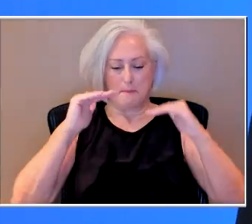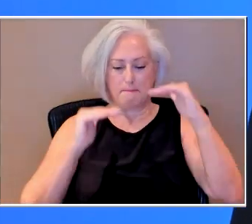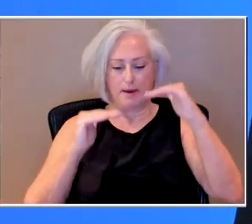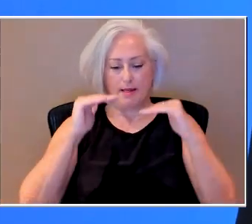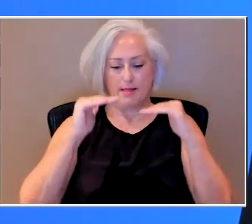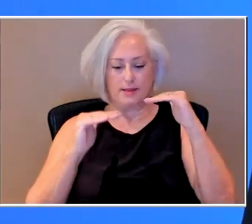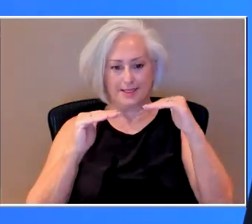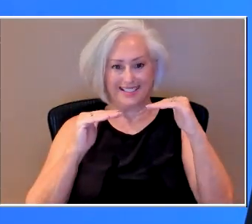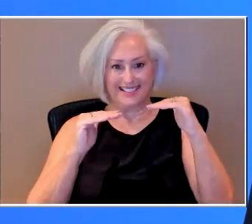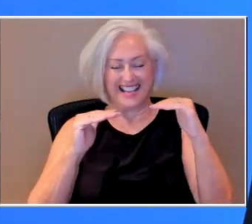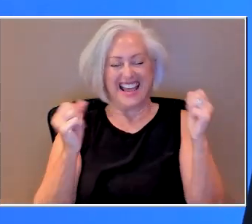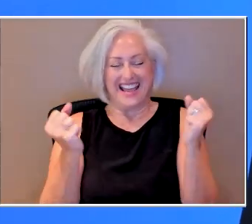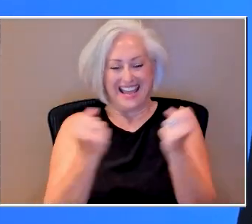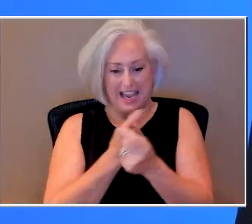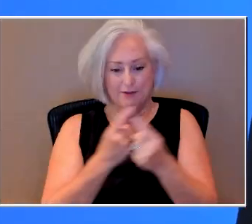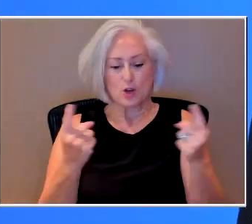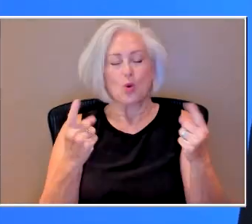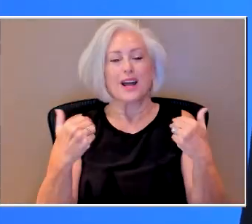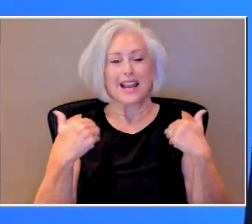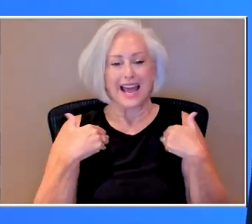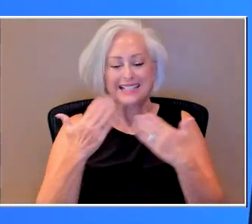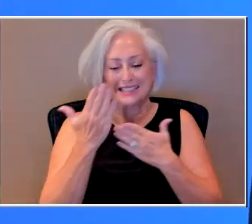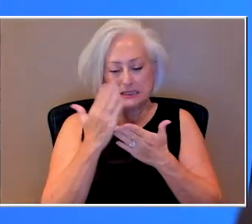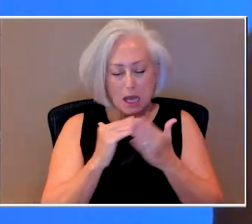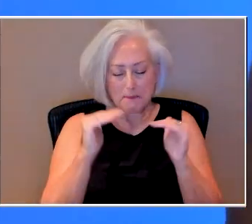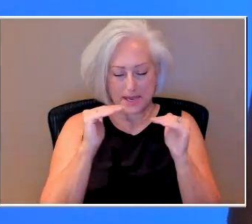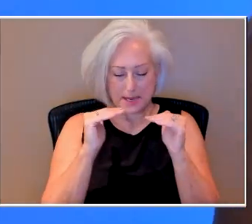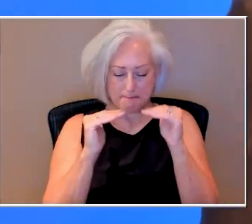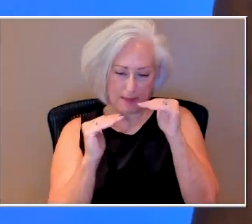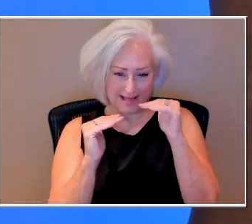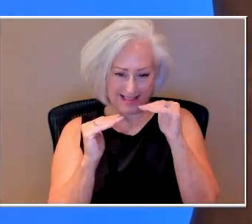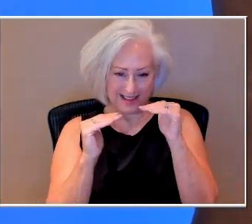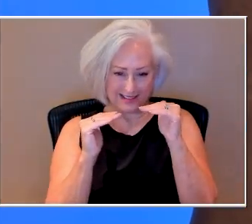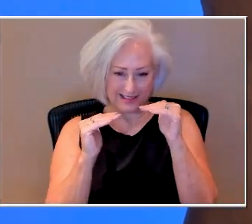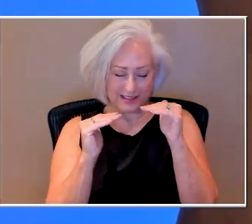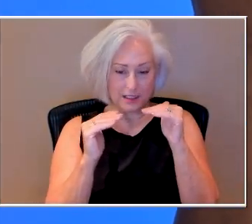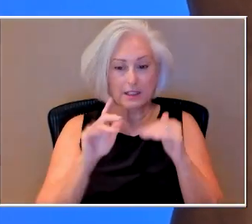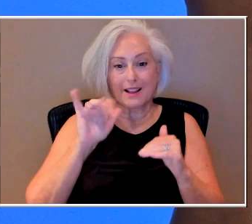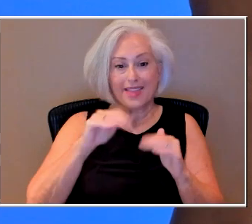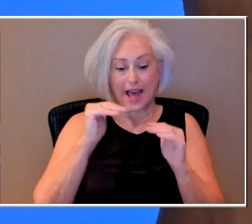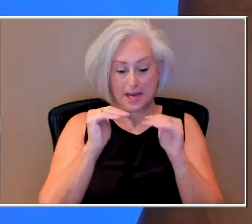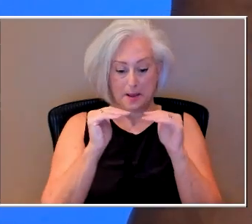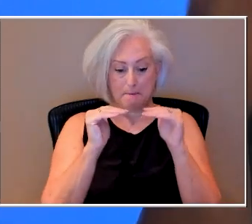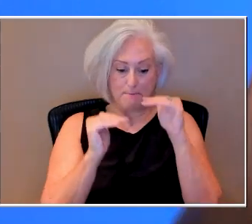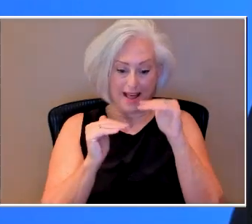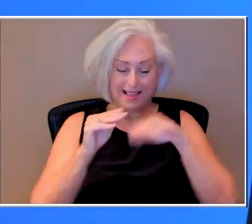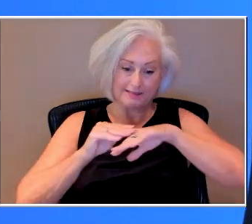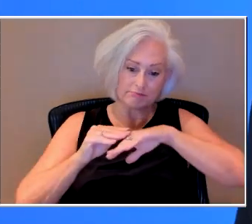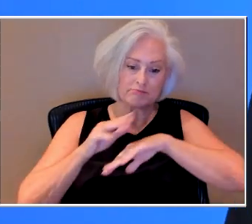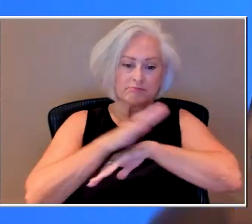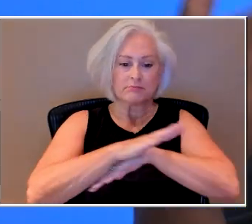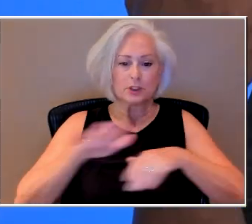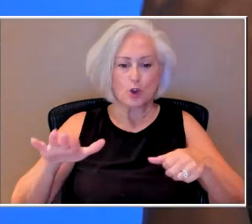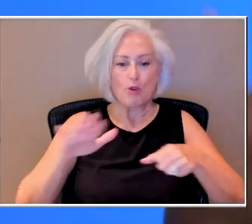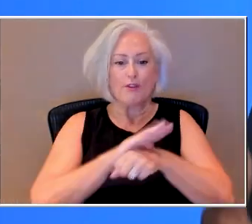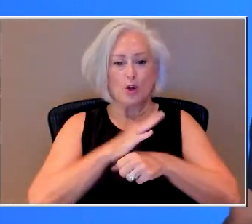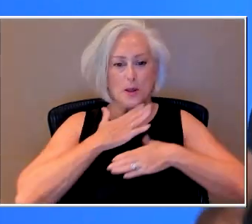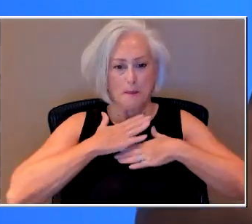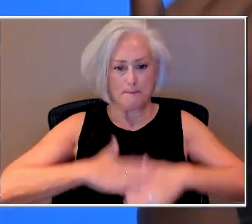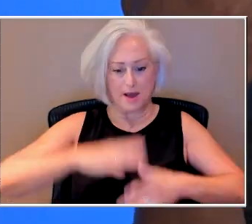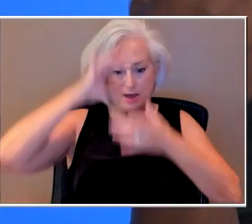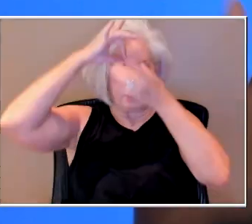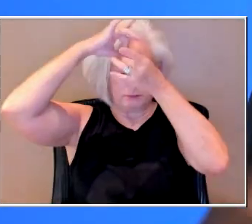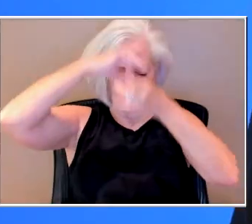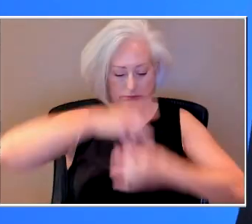has imbalances in the body. And those imbalances can affect your entire body through the whole kinetic chain, because all your